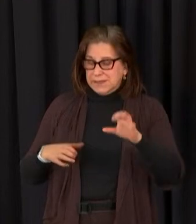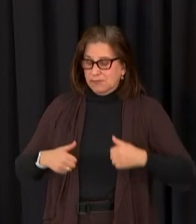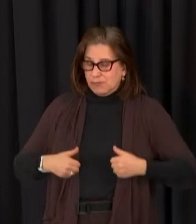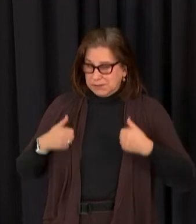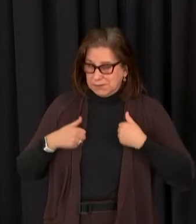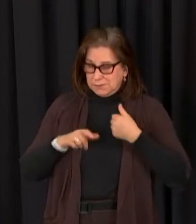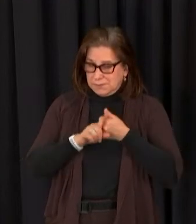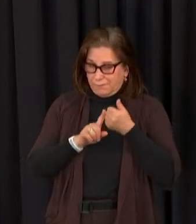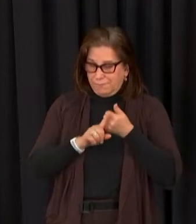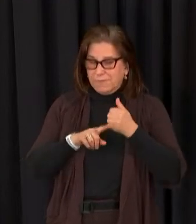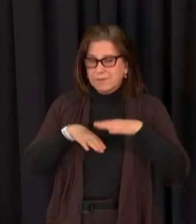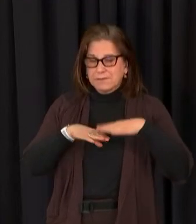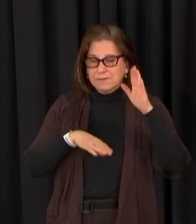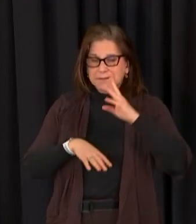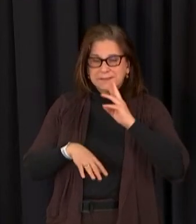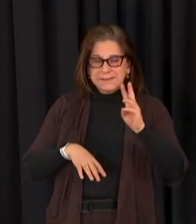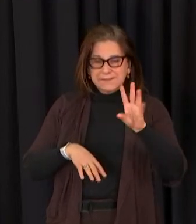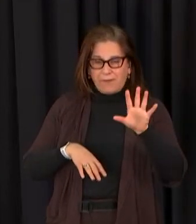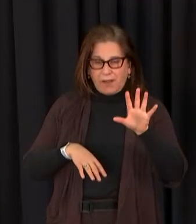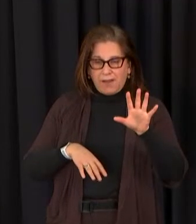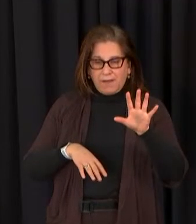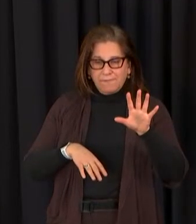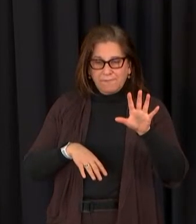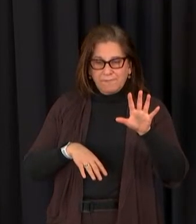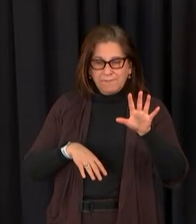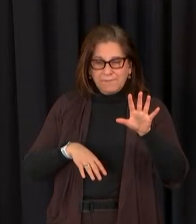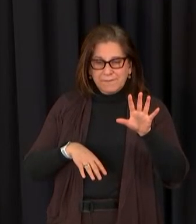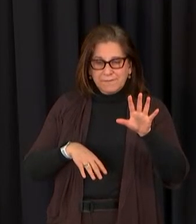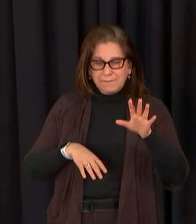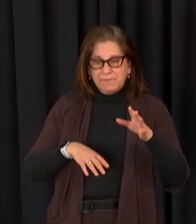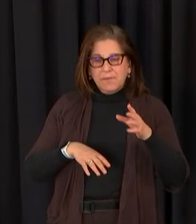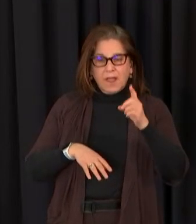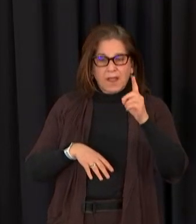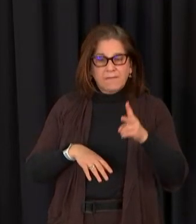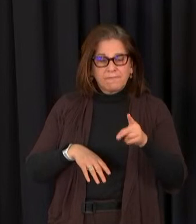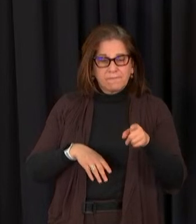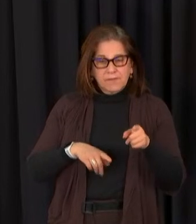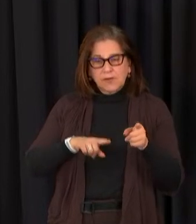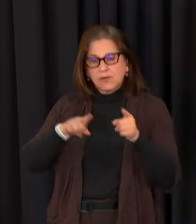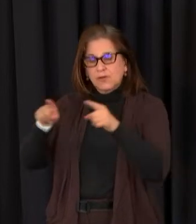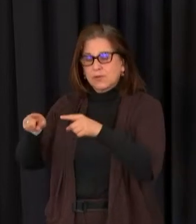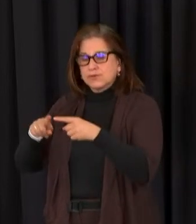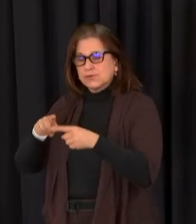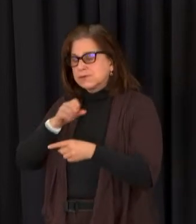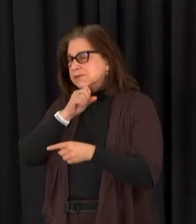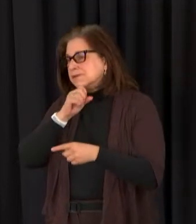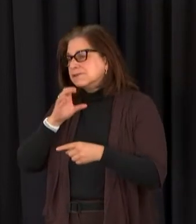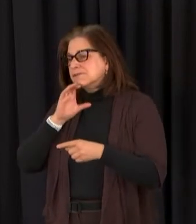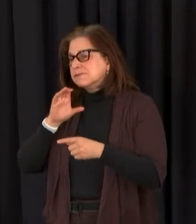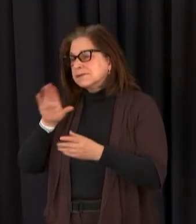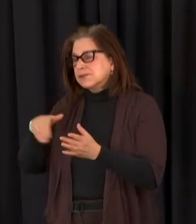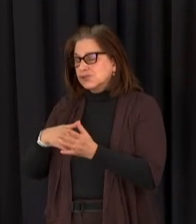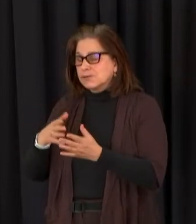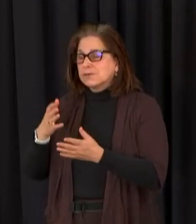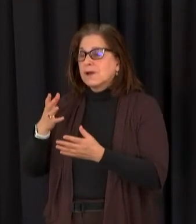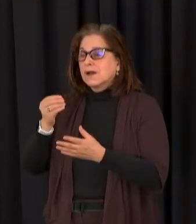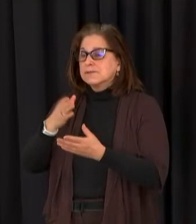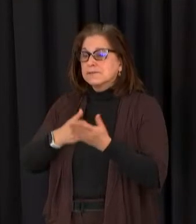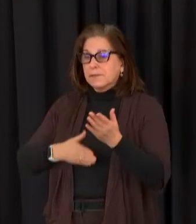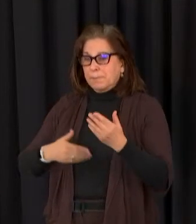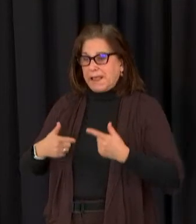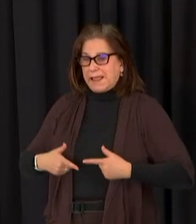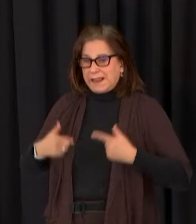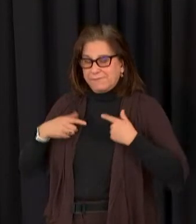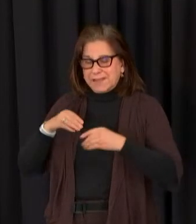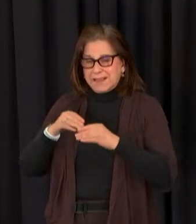half of those are going to seniors who live in priority zip codes. 40% of appointments